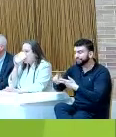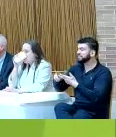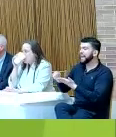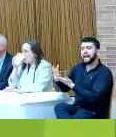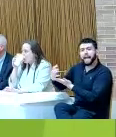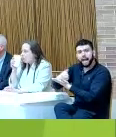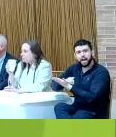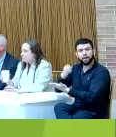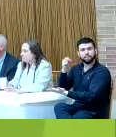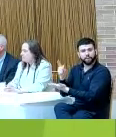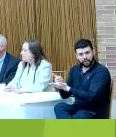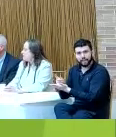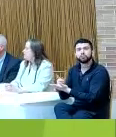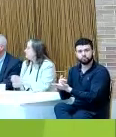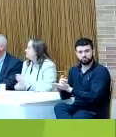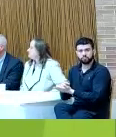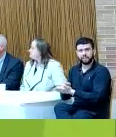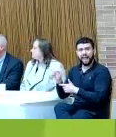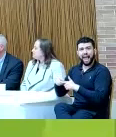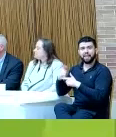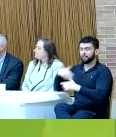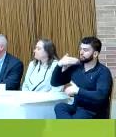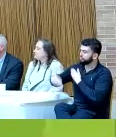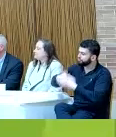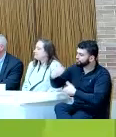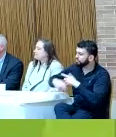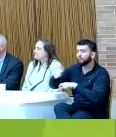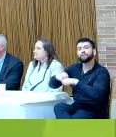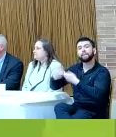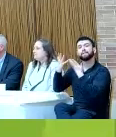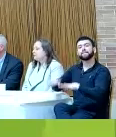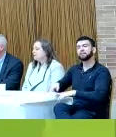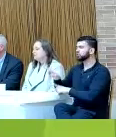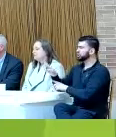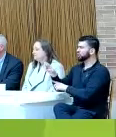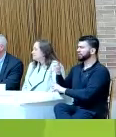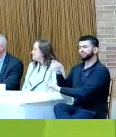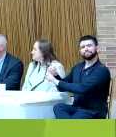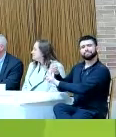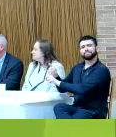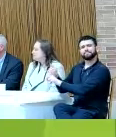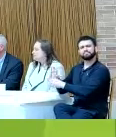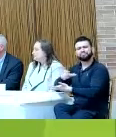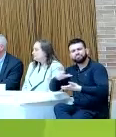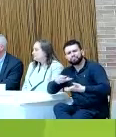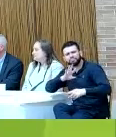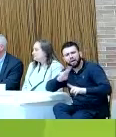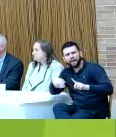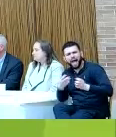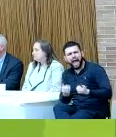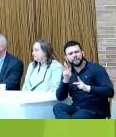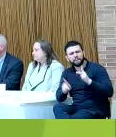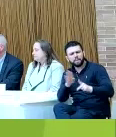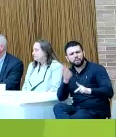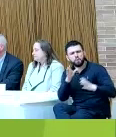verifications after the processes is done the realtor started to inquire about how many persons would be moving into the